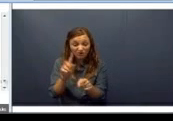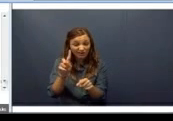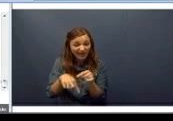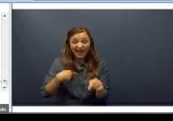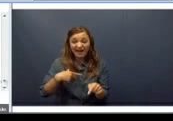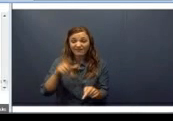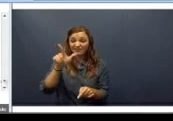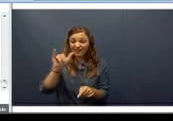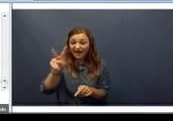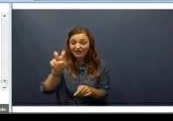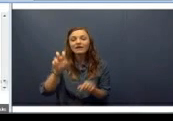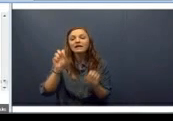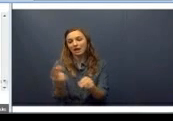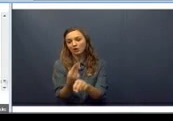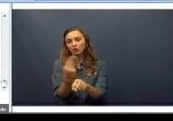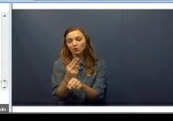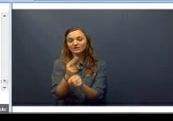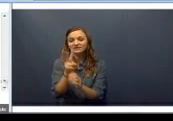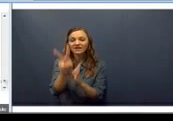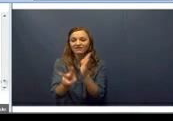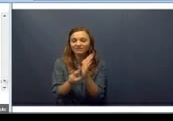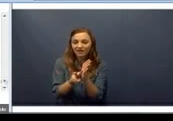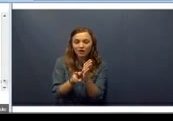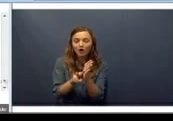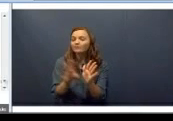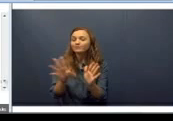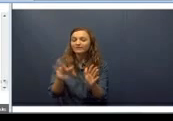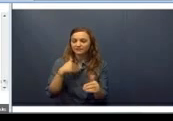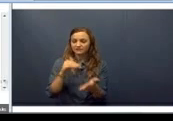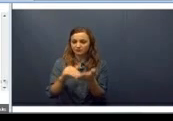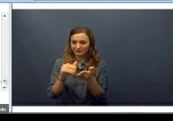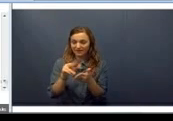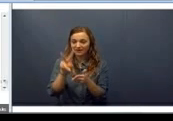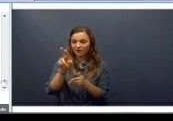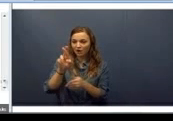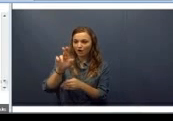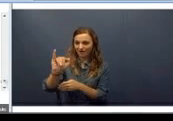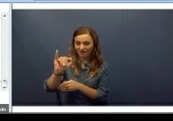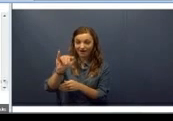different situations. If that's not something that's available to them, they can use video